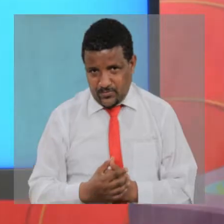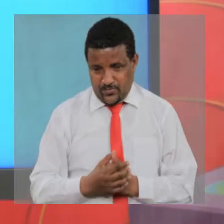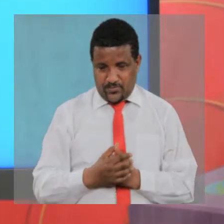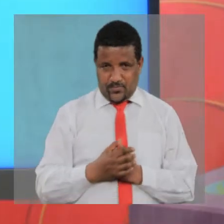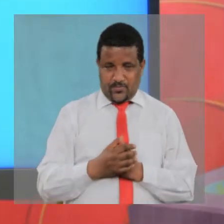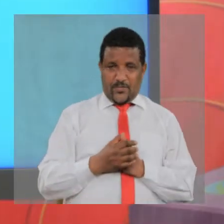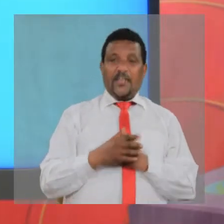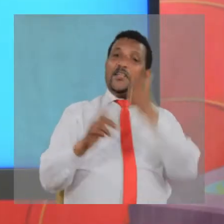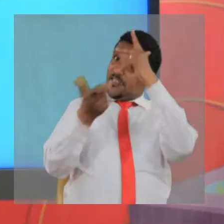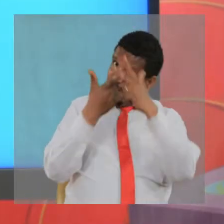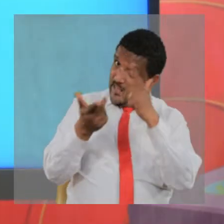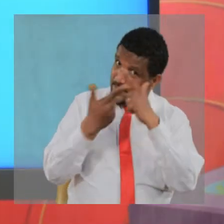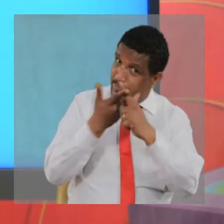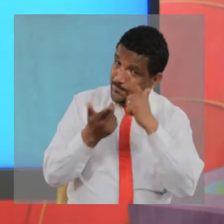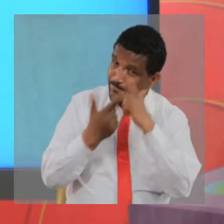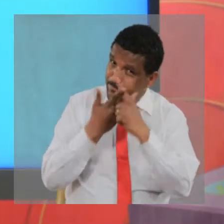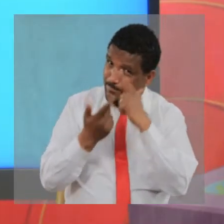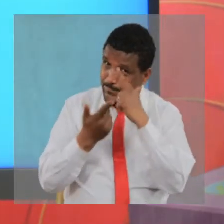The second